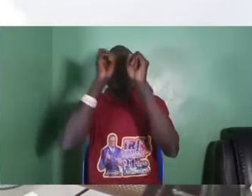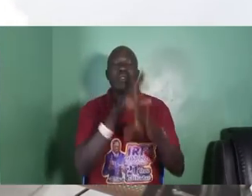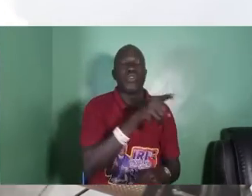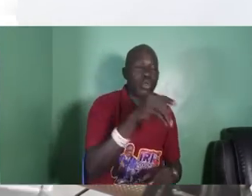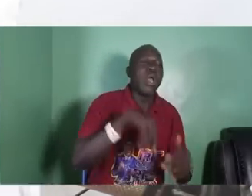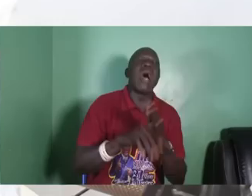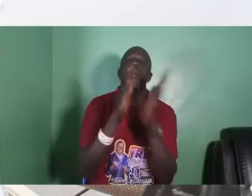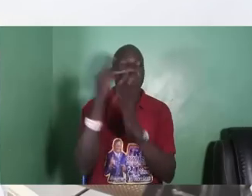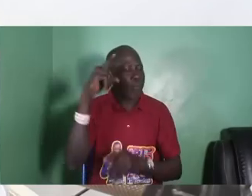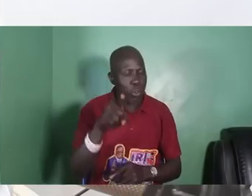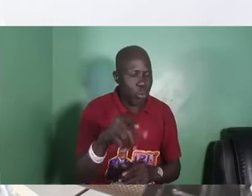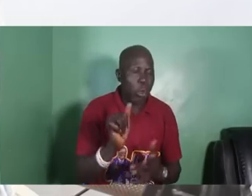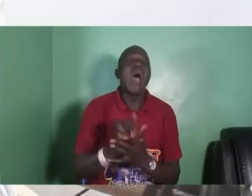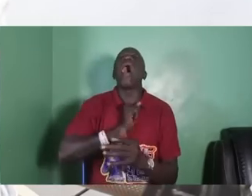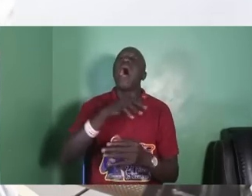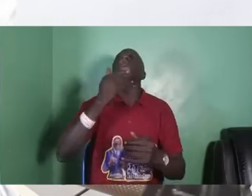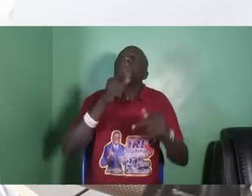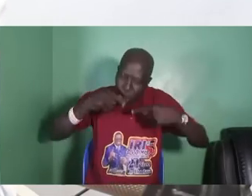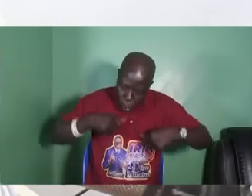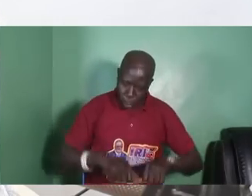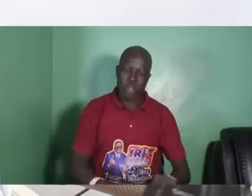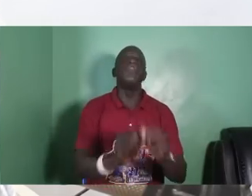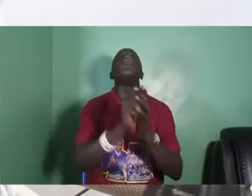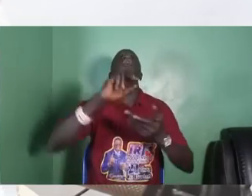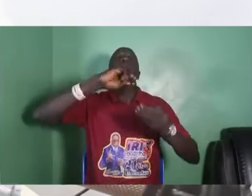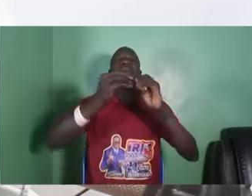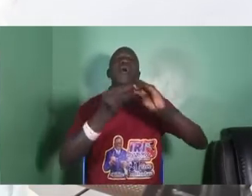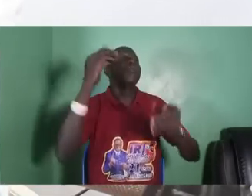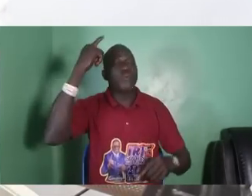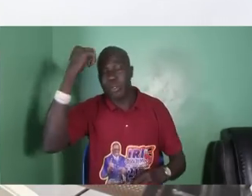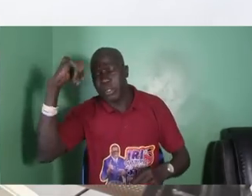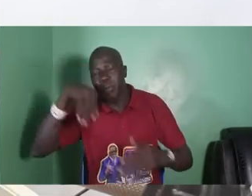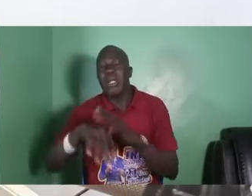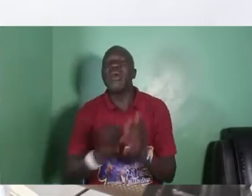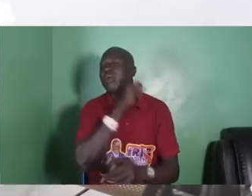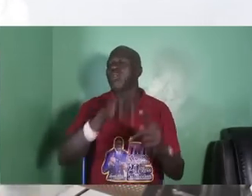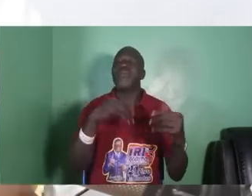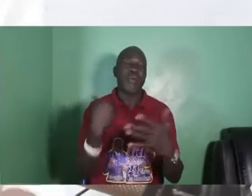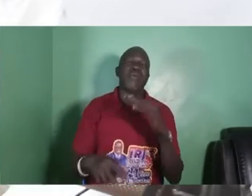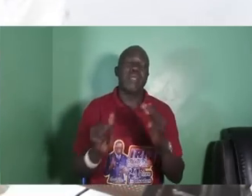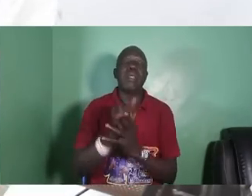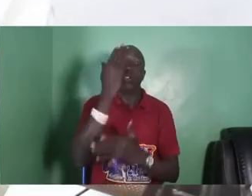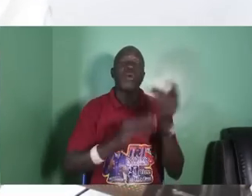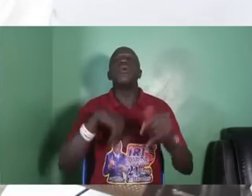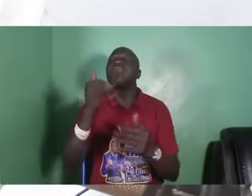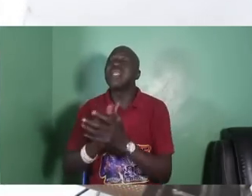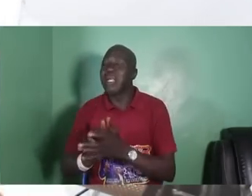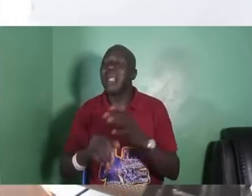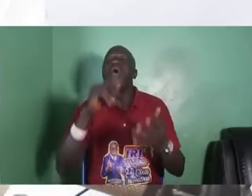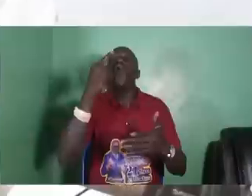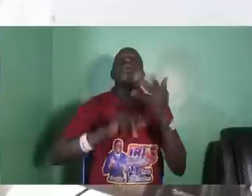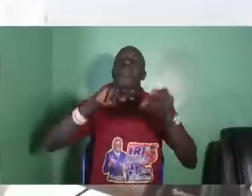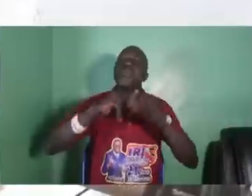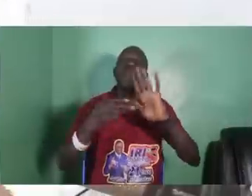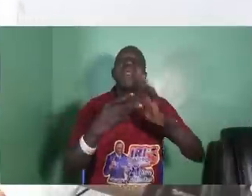I'll bless you. Mama gba do apo. I'll pray for you. Ma wa ma so awon etu ma la. We interpret the dream. Ni won ba ka to pari. Before we. Enikan ni kini jetu